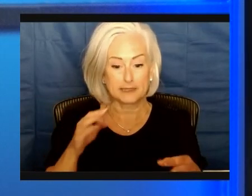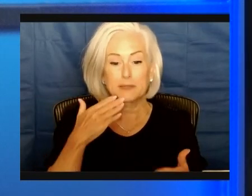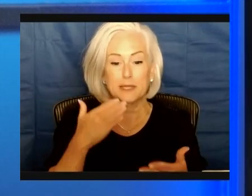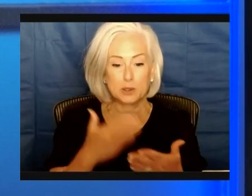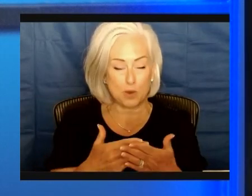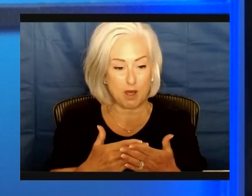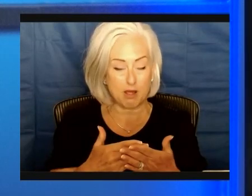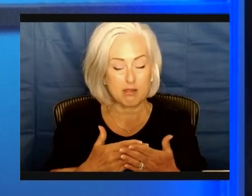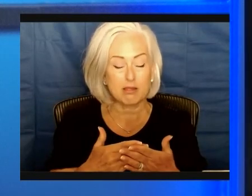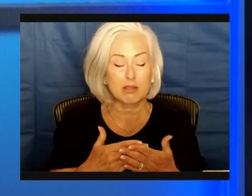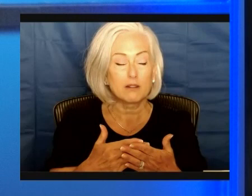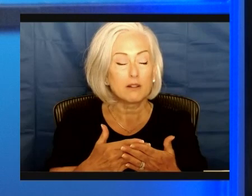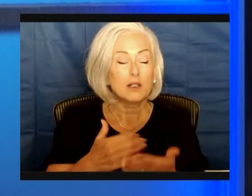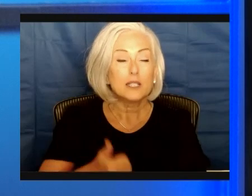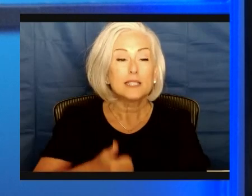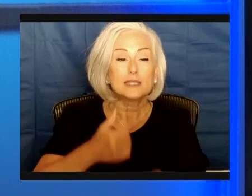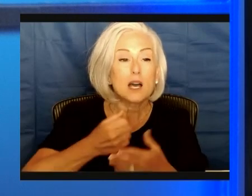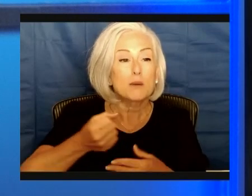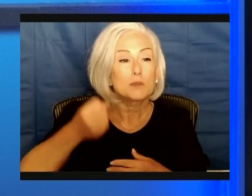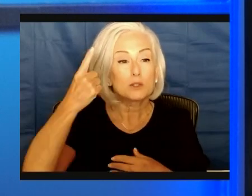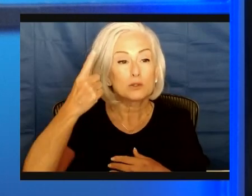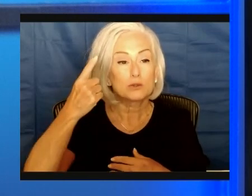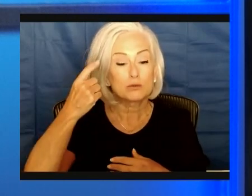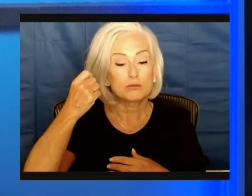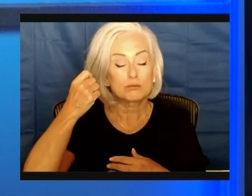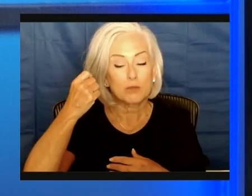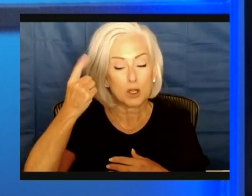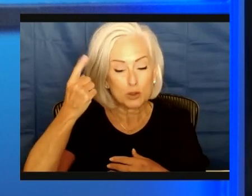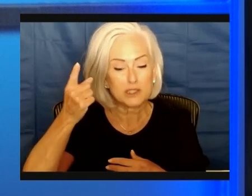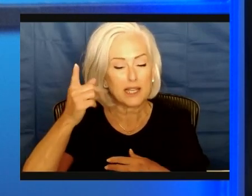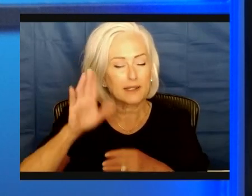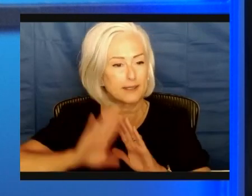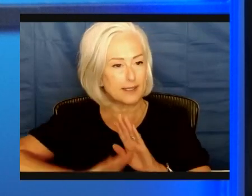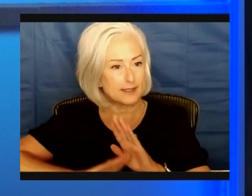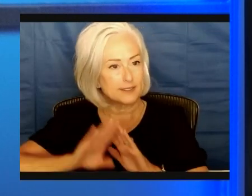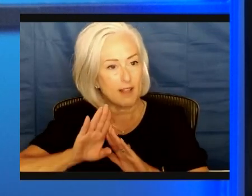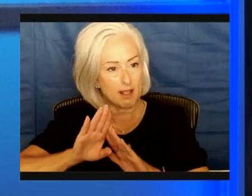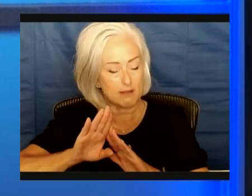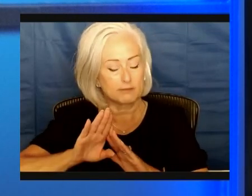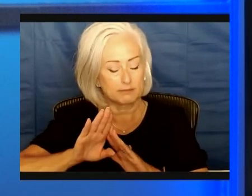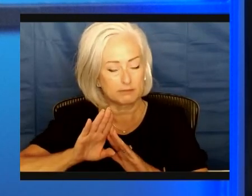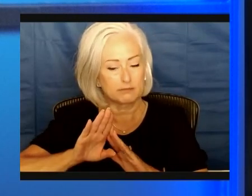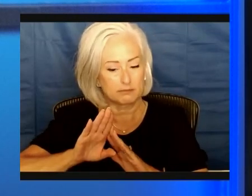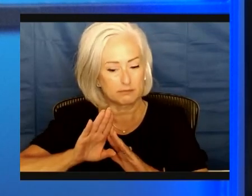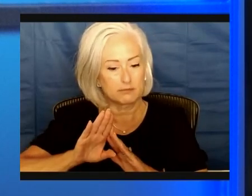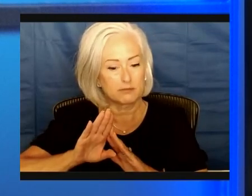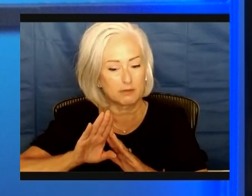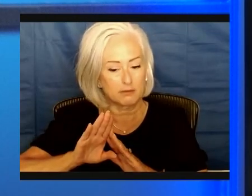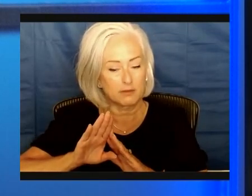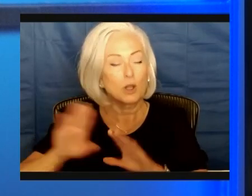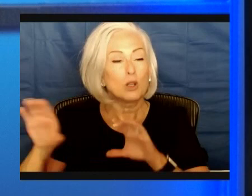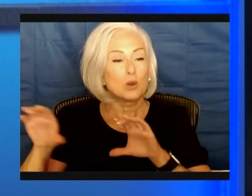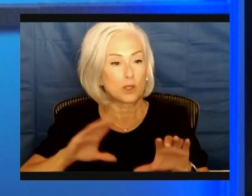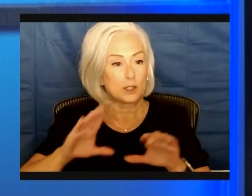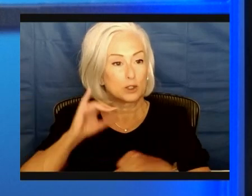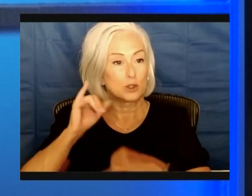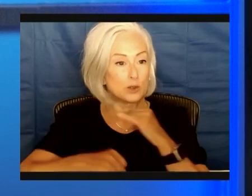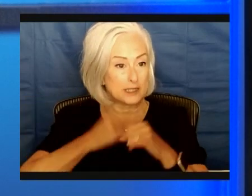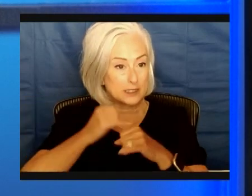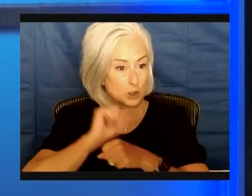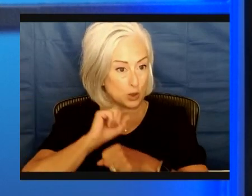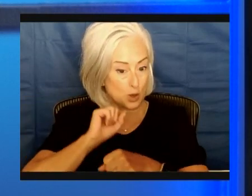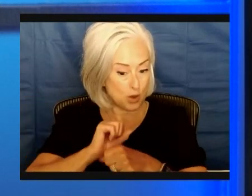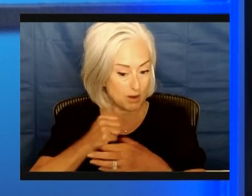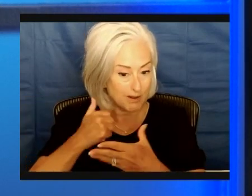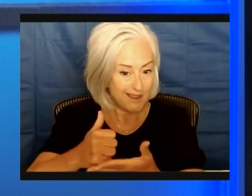understanding that's, I think, developed as we've done international work and tried to help out lower middle income parts of the